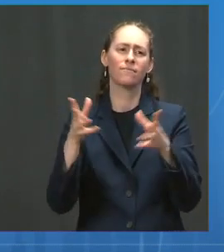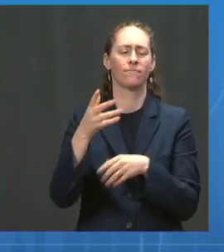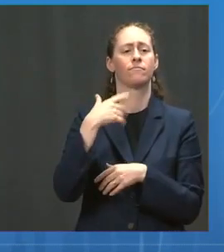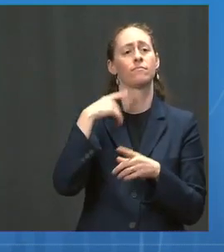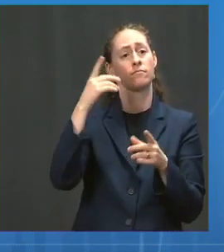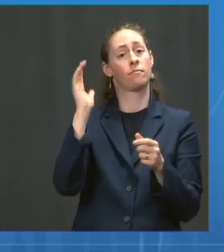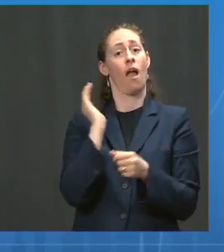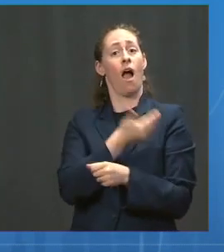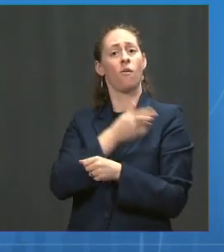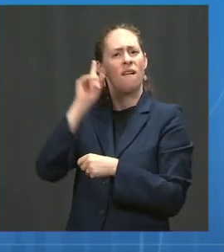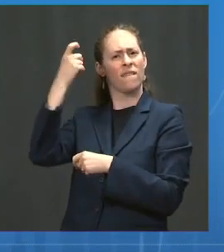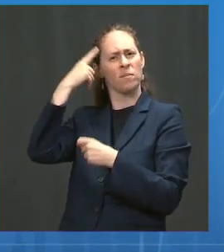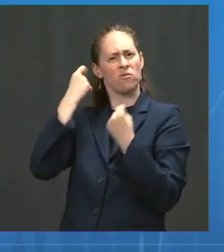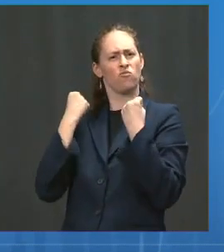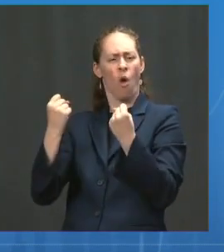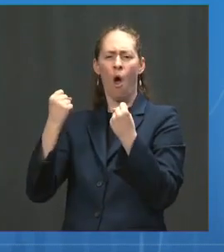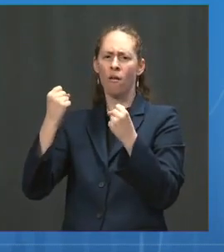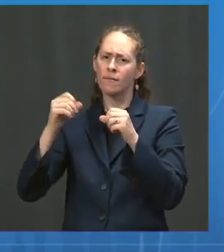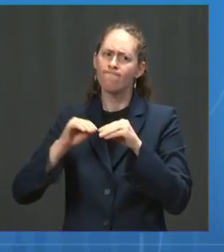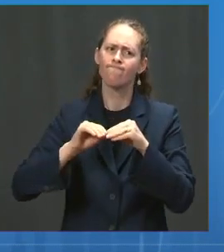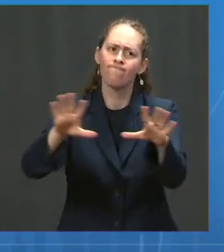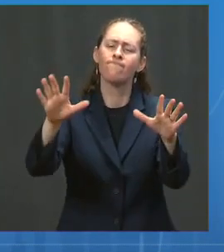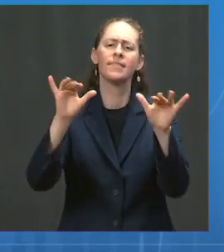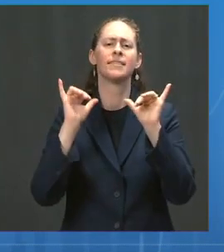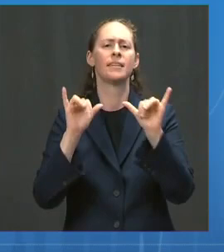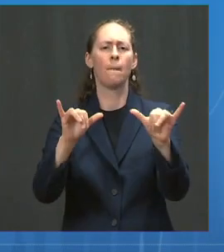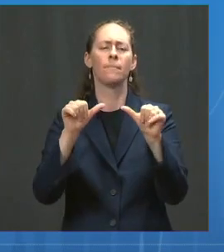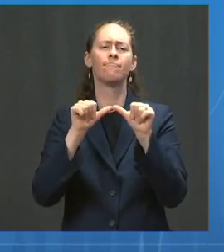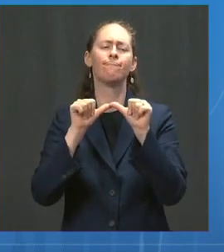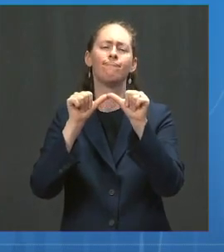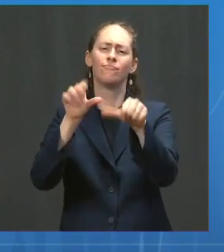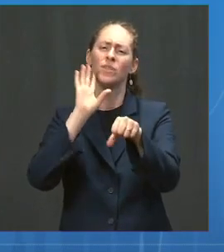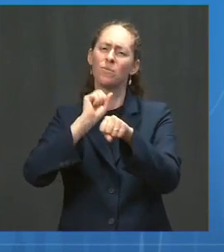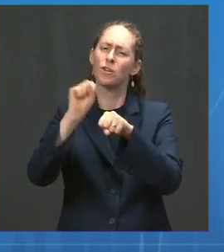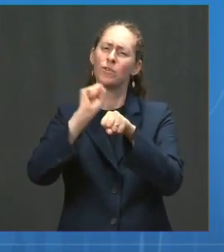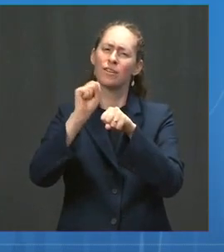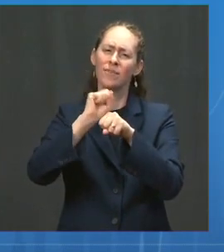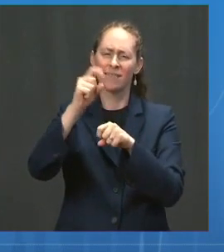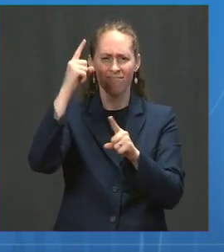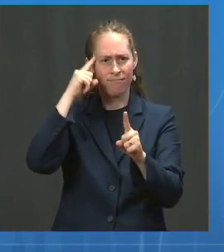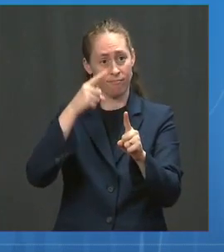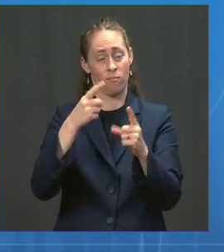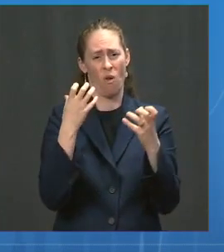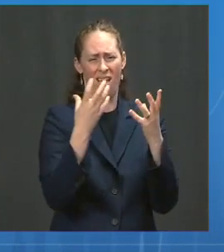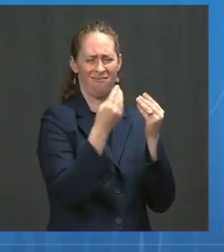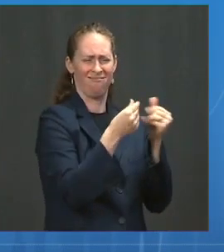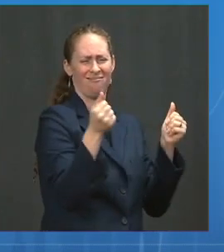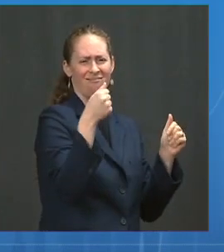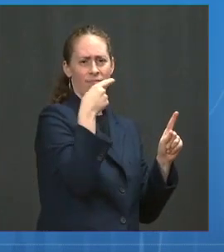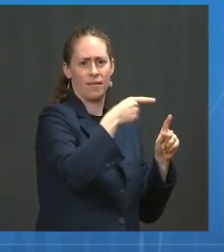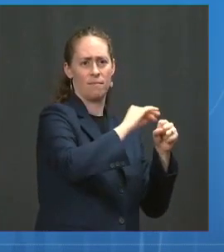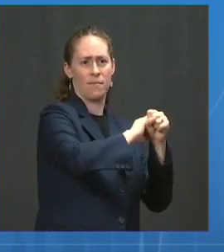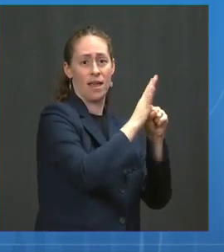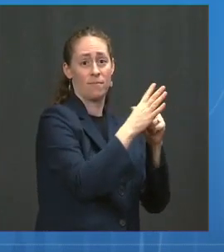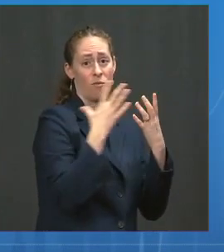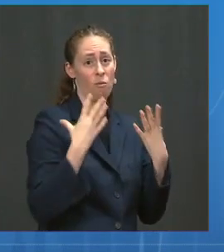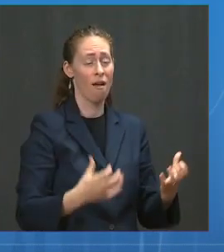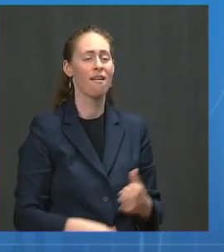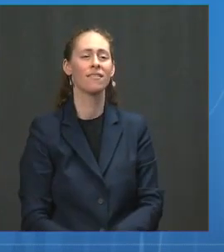continue its relentless efforts to end this pandemic and deliver progress each and every